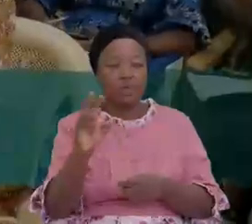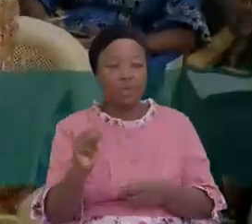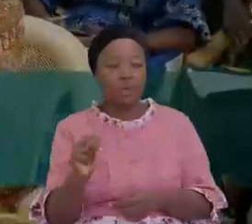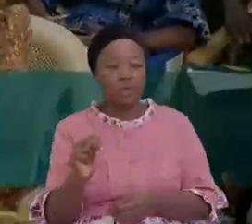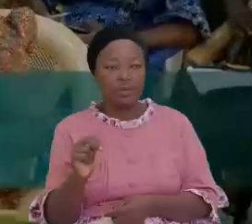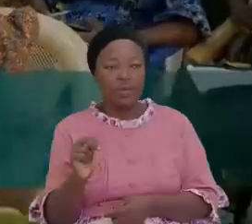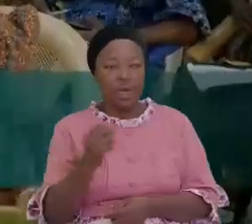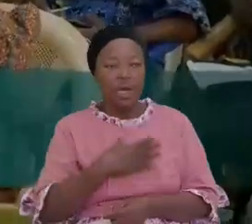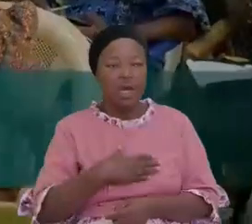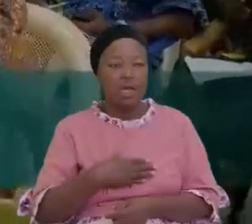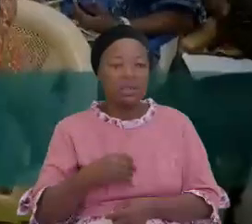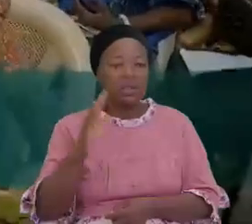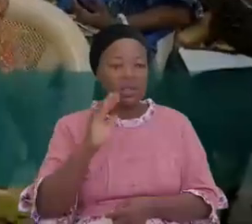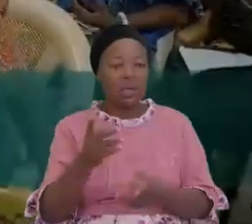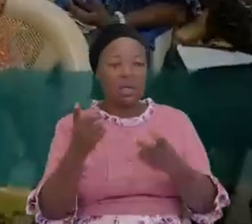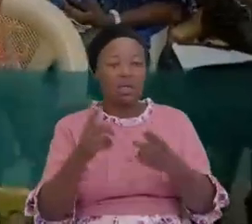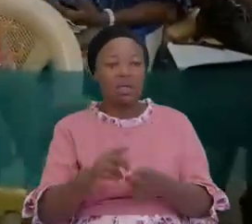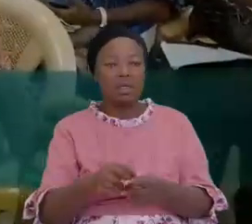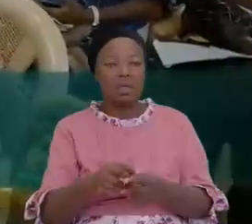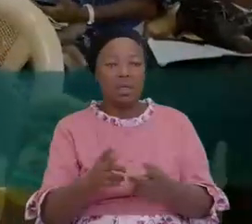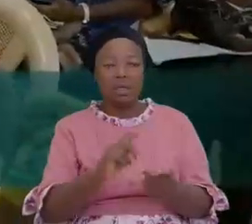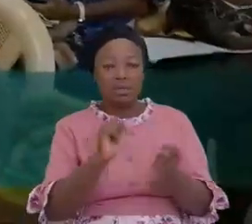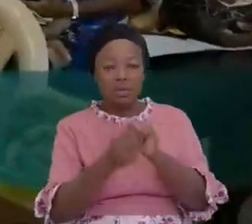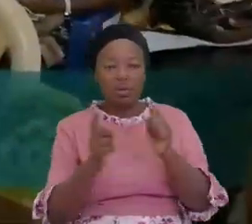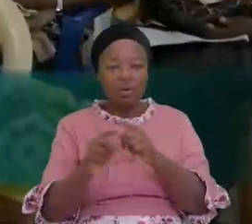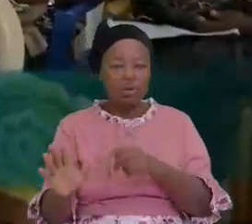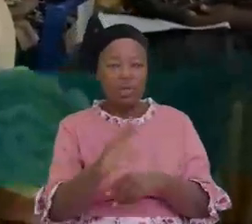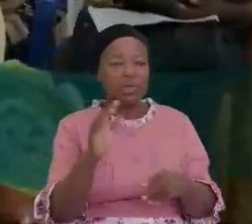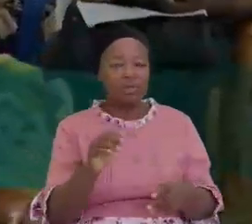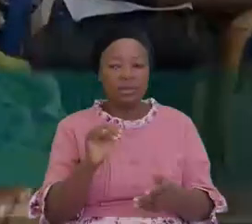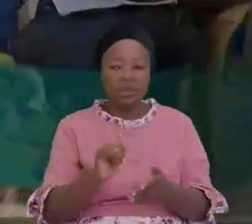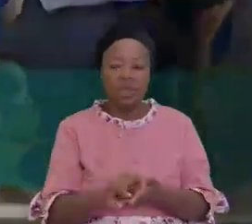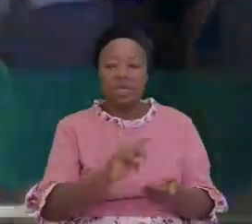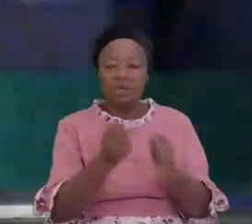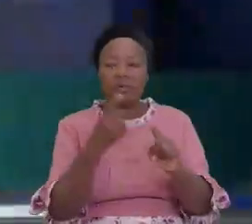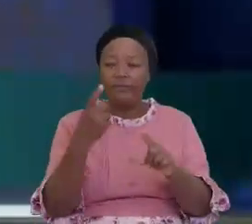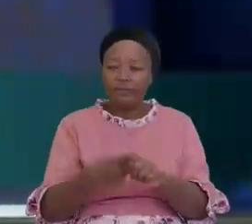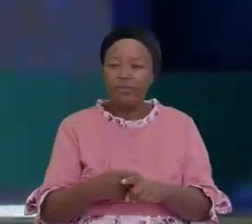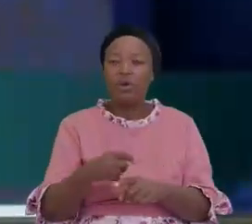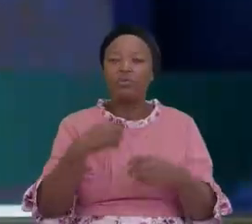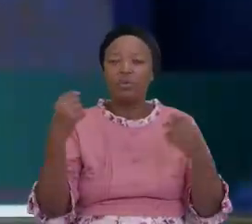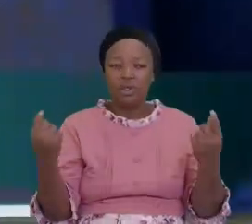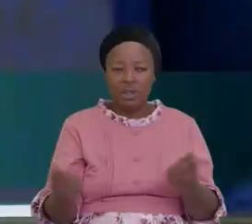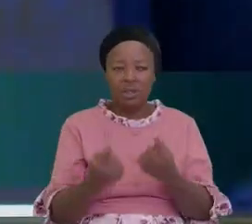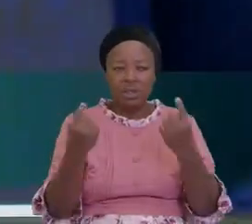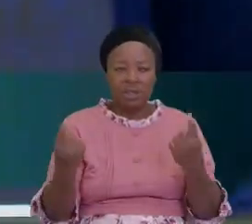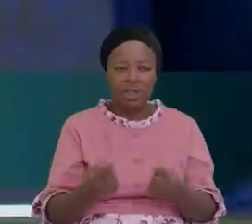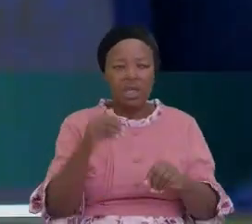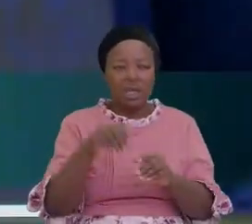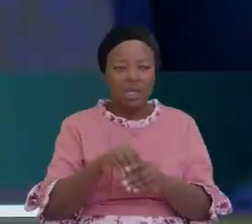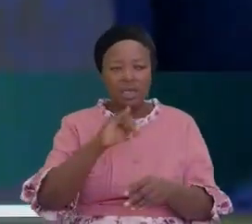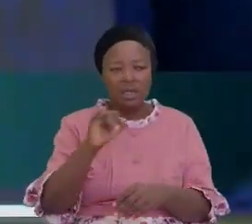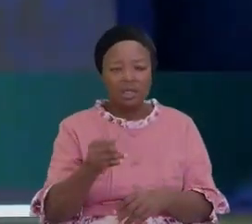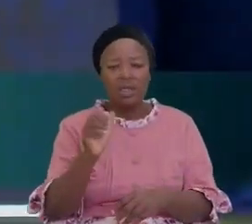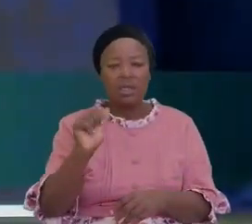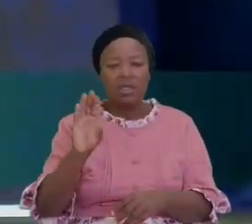And shall come unto them that turn from transgression in Jacob, says